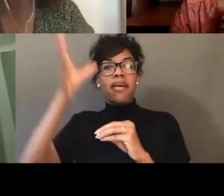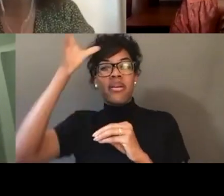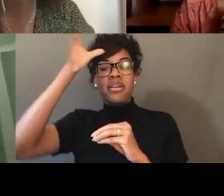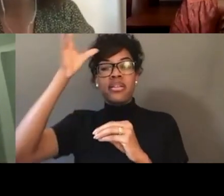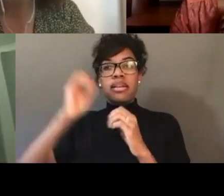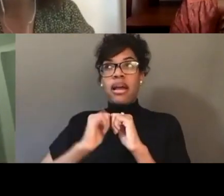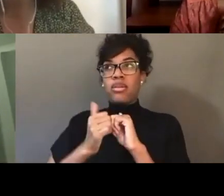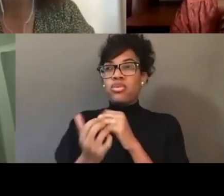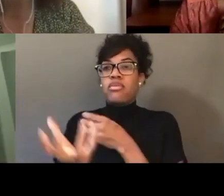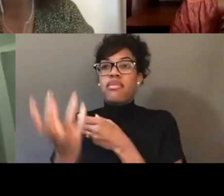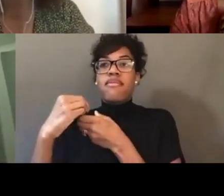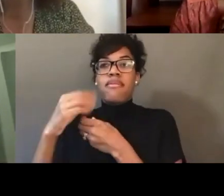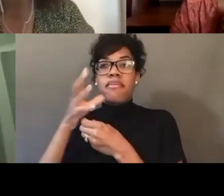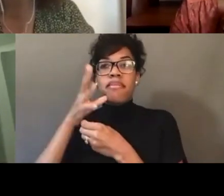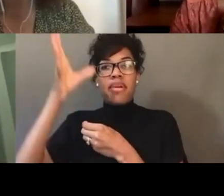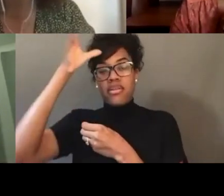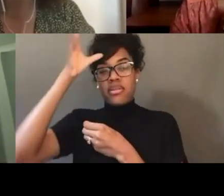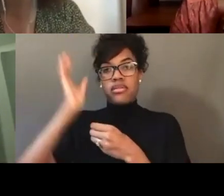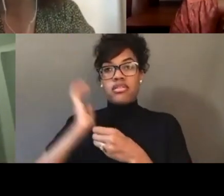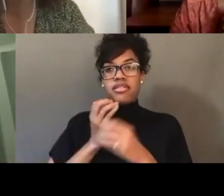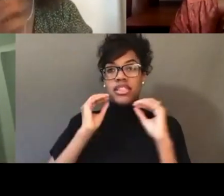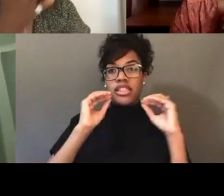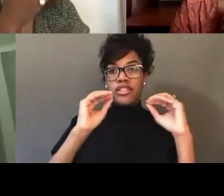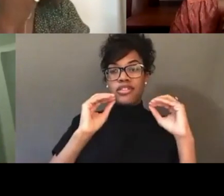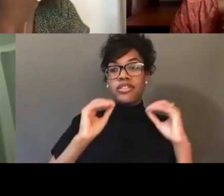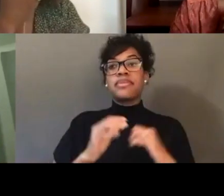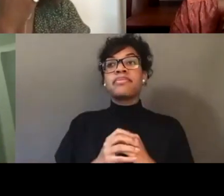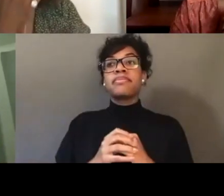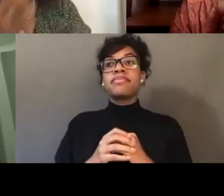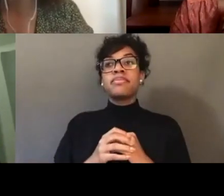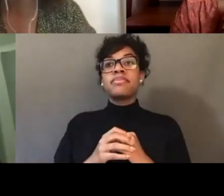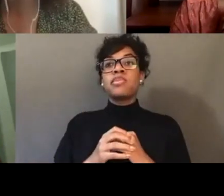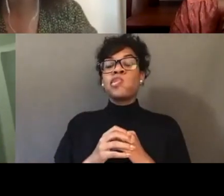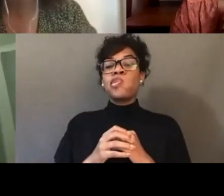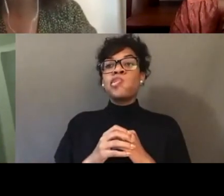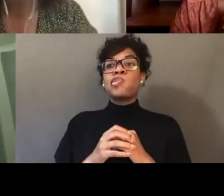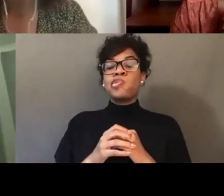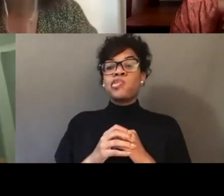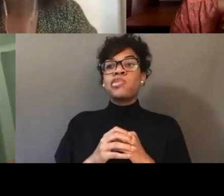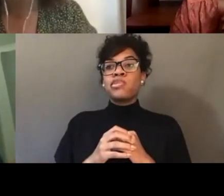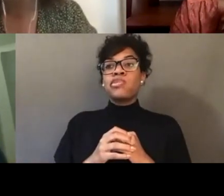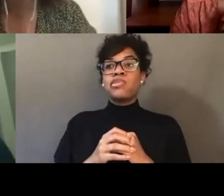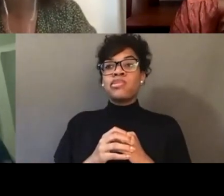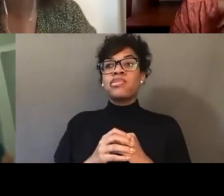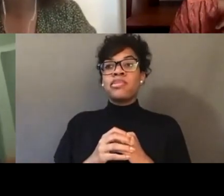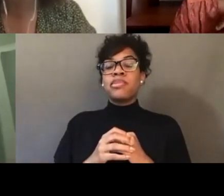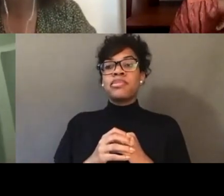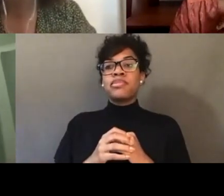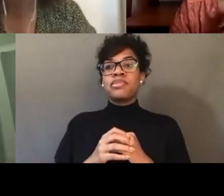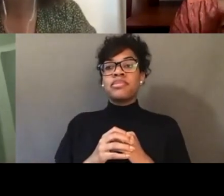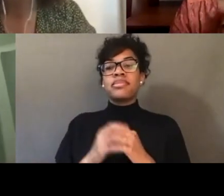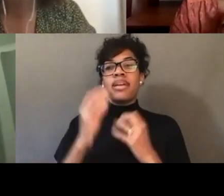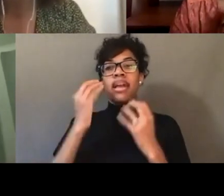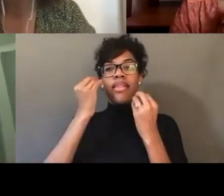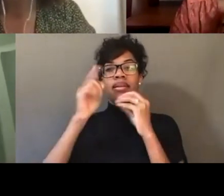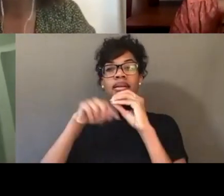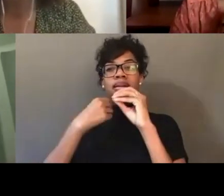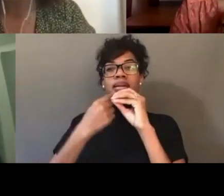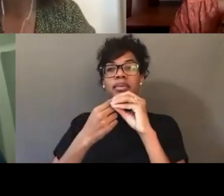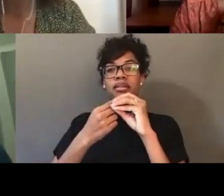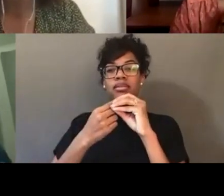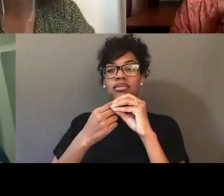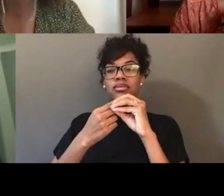couldn't help but refer to some of the standards in the next generation science